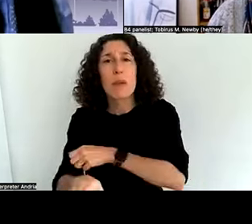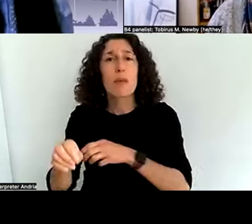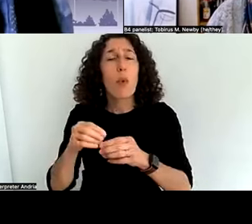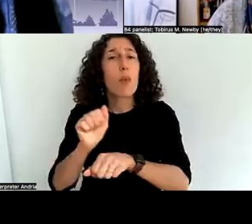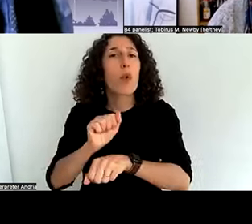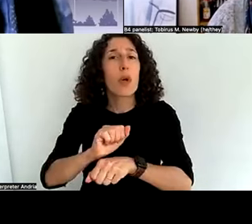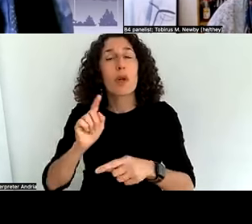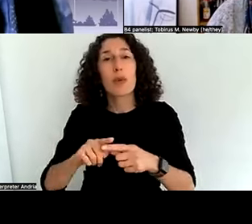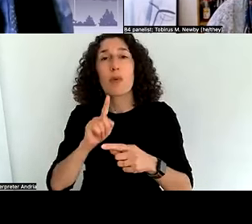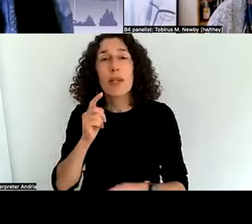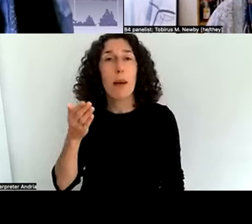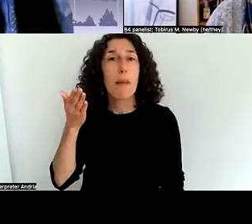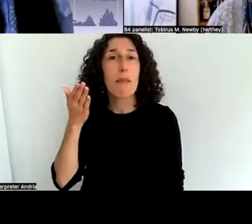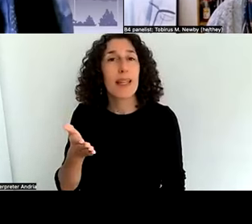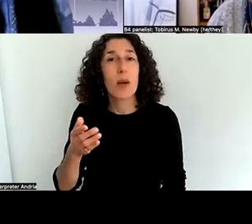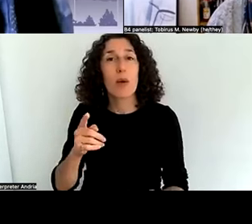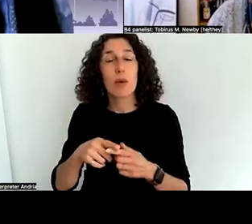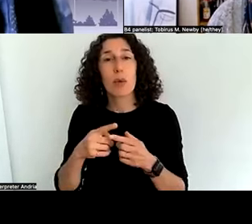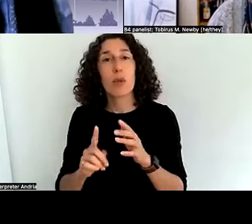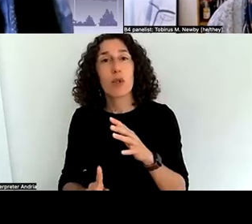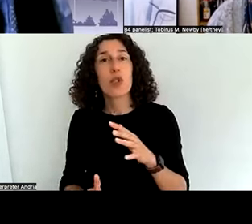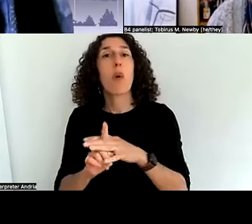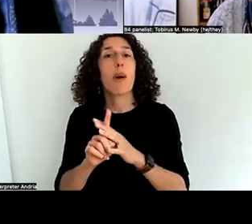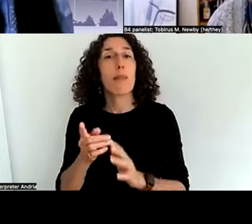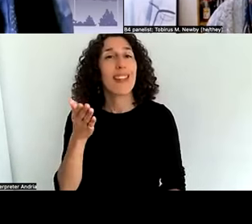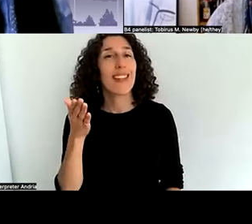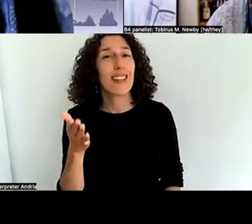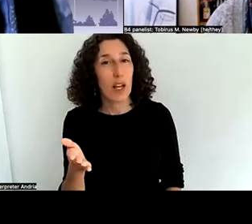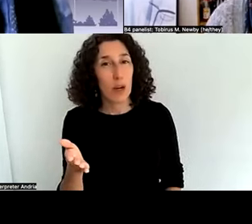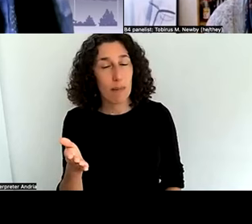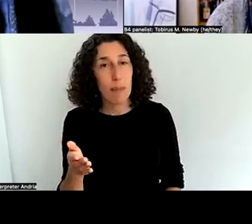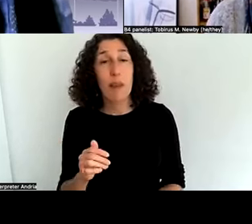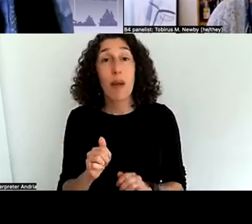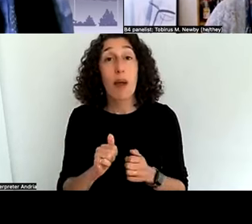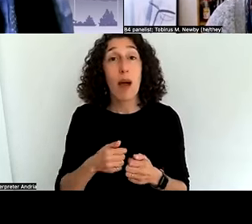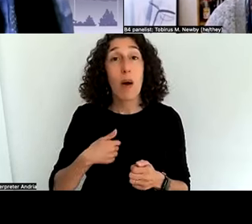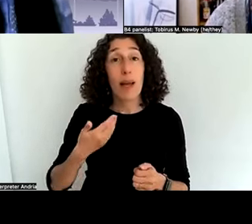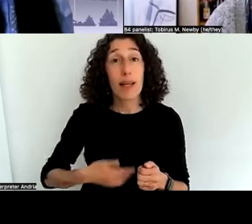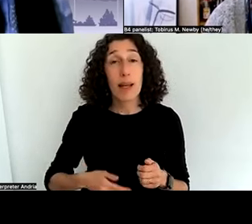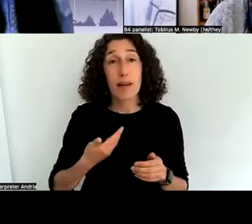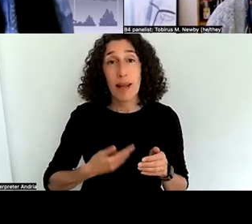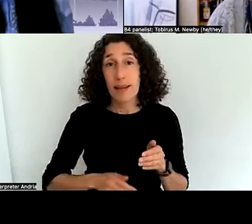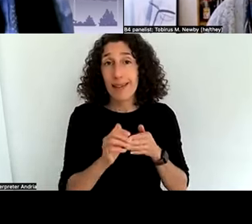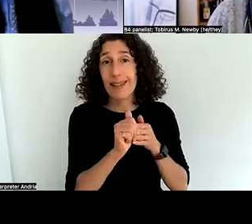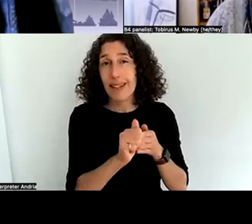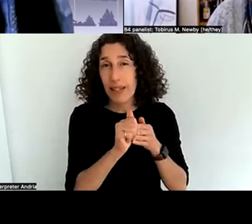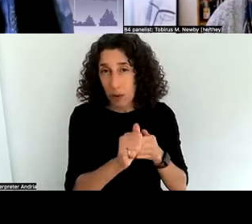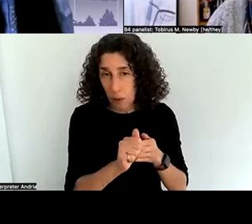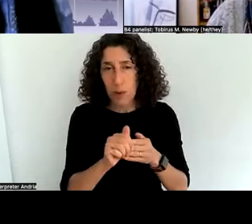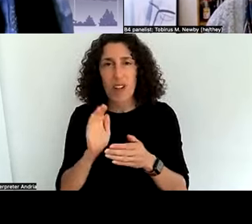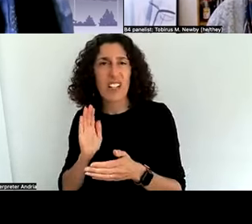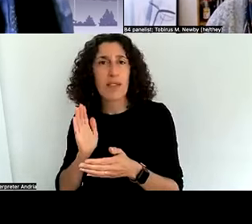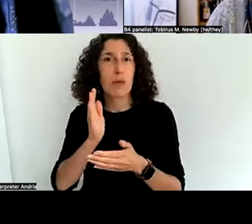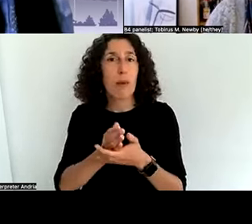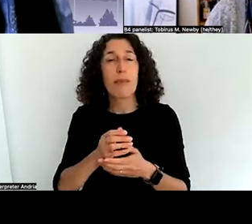understand, how do I in my leadership disrupt the daily grind? How do I make sure